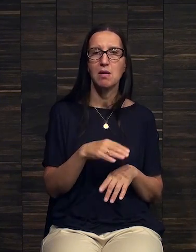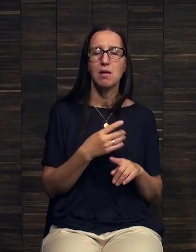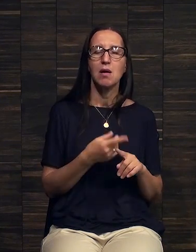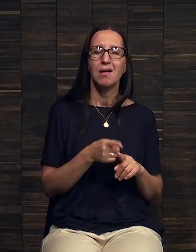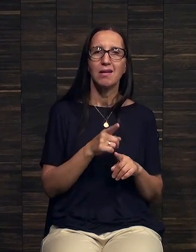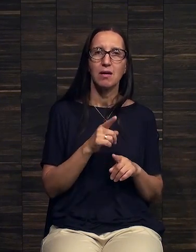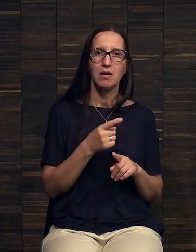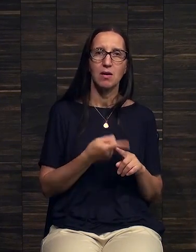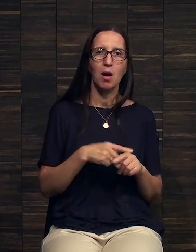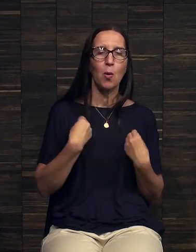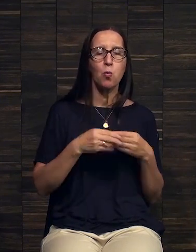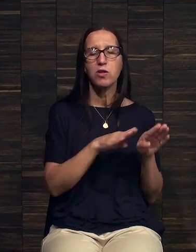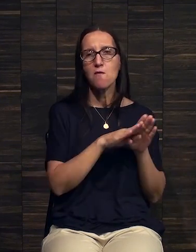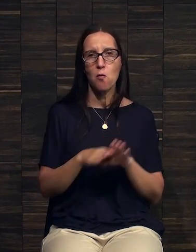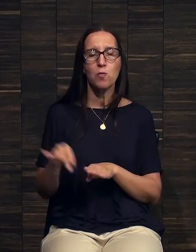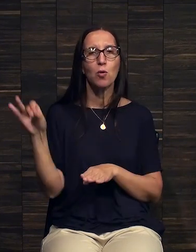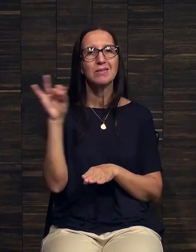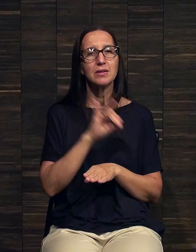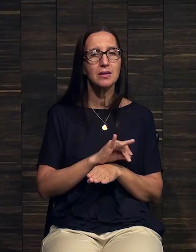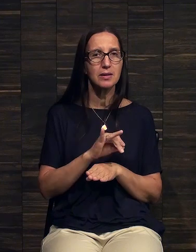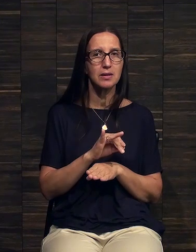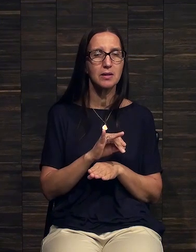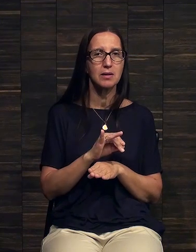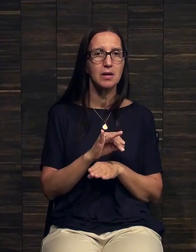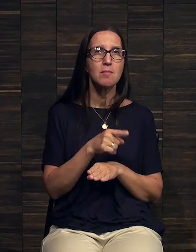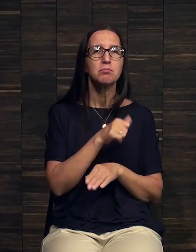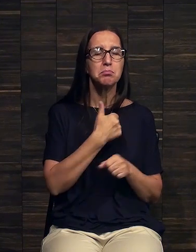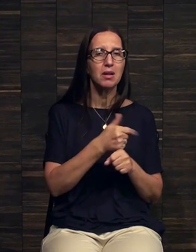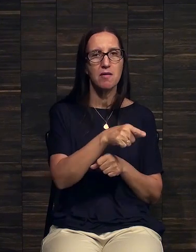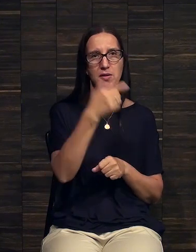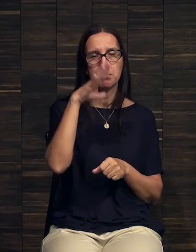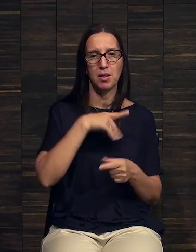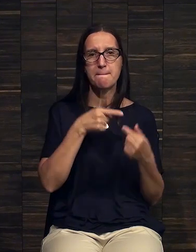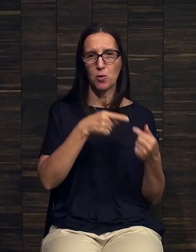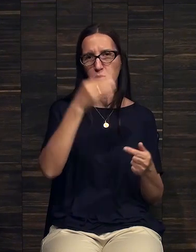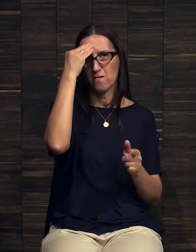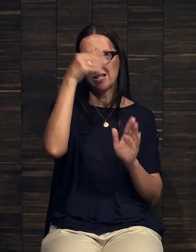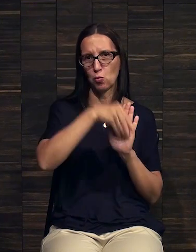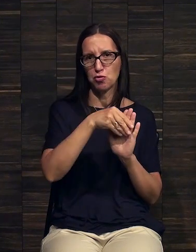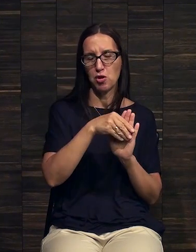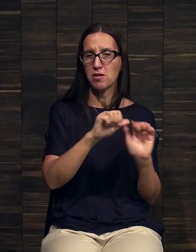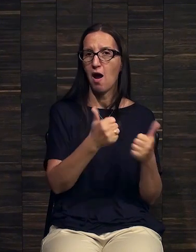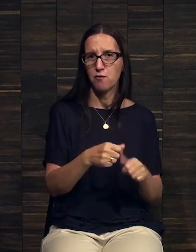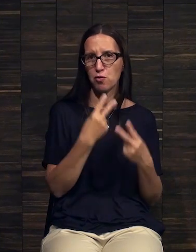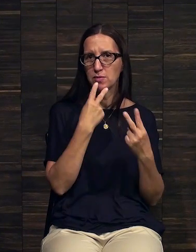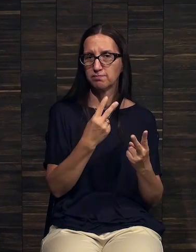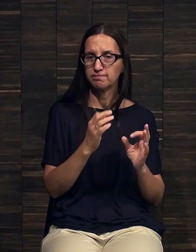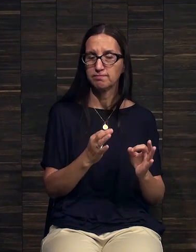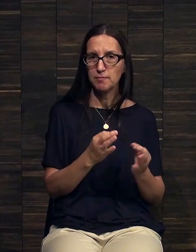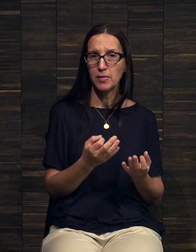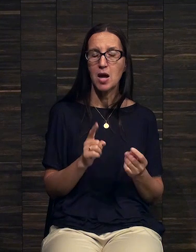he perceived comics very normally. He fought against the content of these comics.